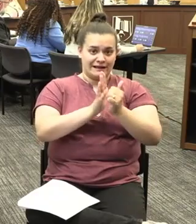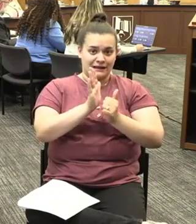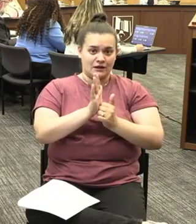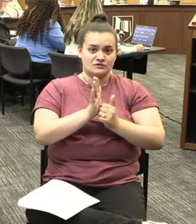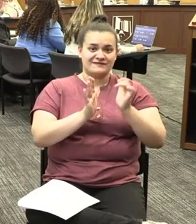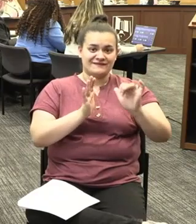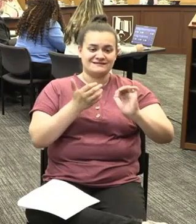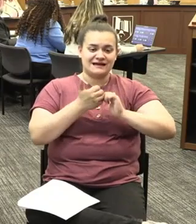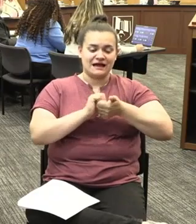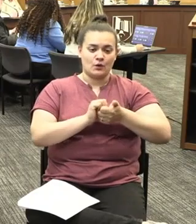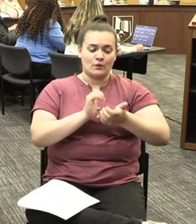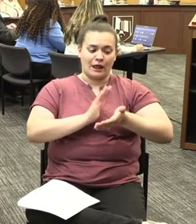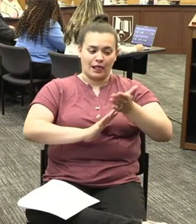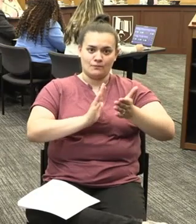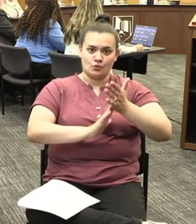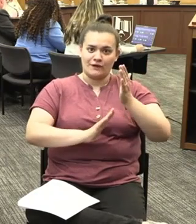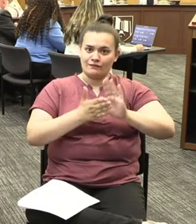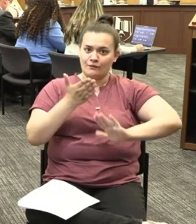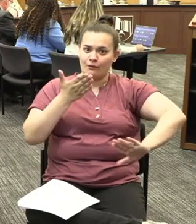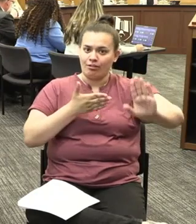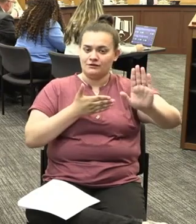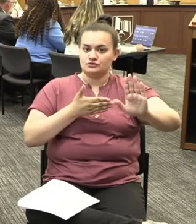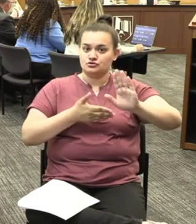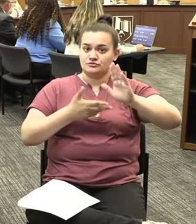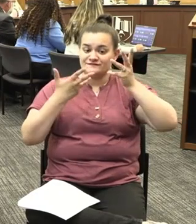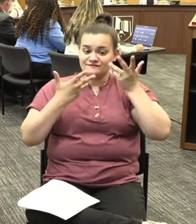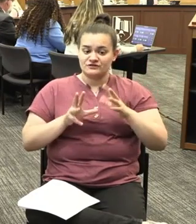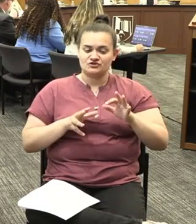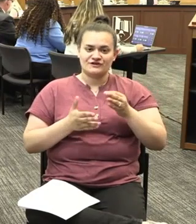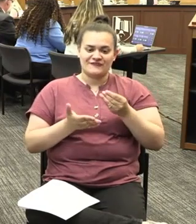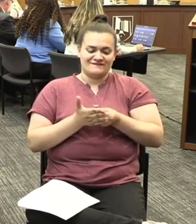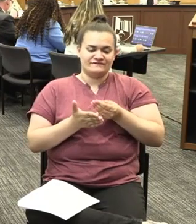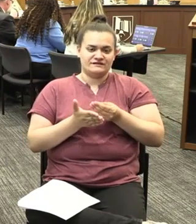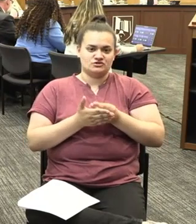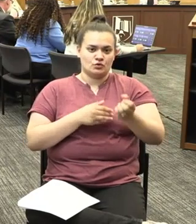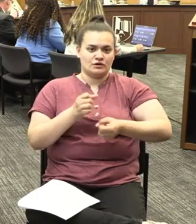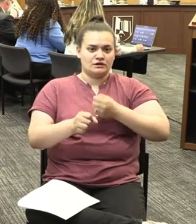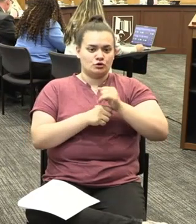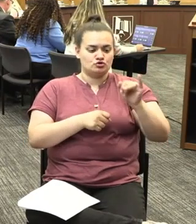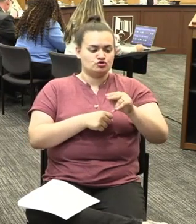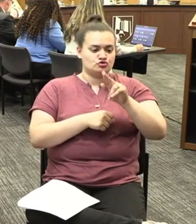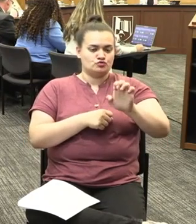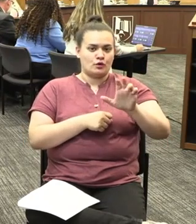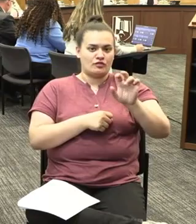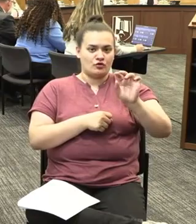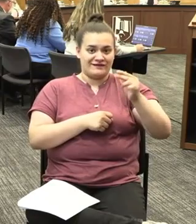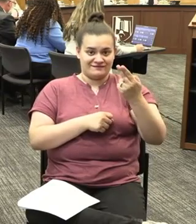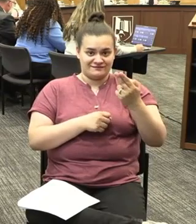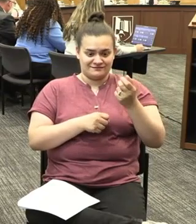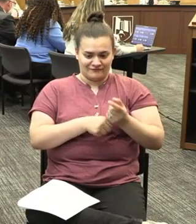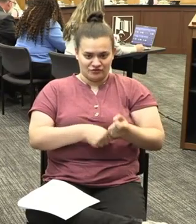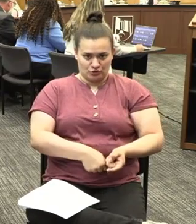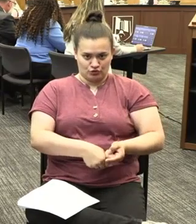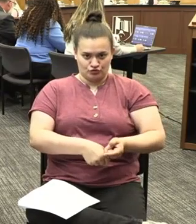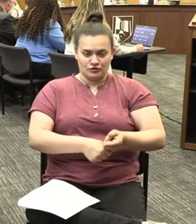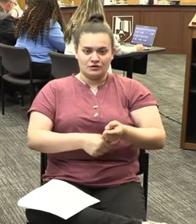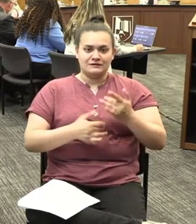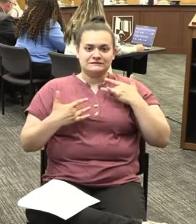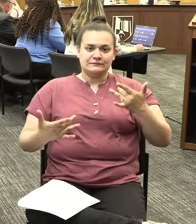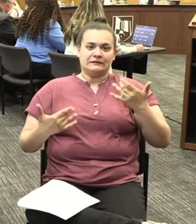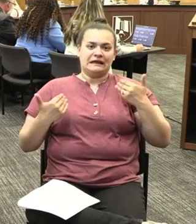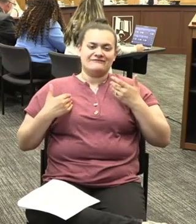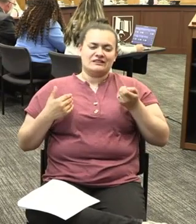we operate the college. Now, when we close out the fiscal year, come June 30th, every single year, we tend to have a little